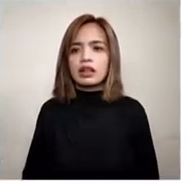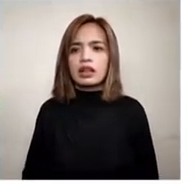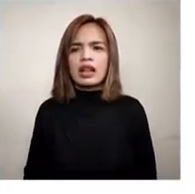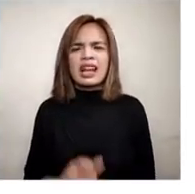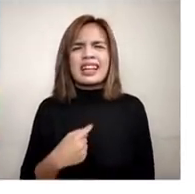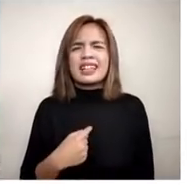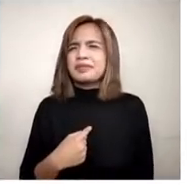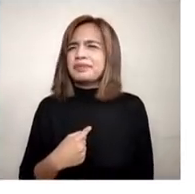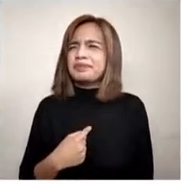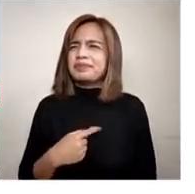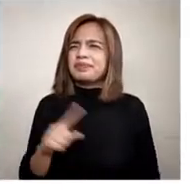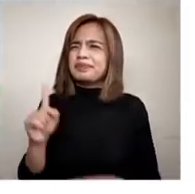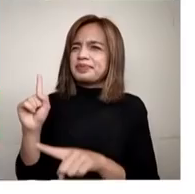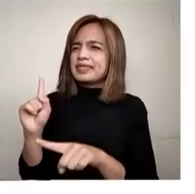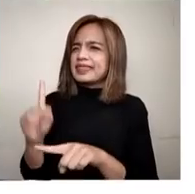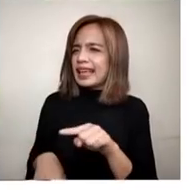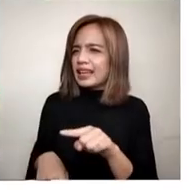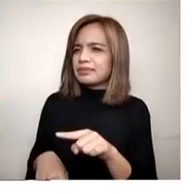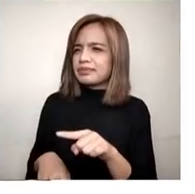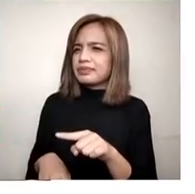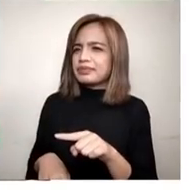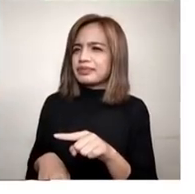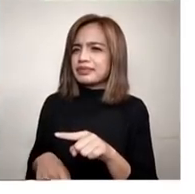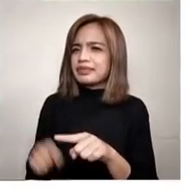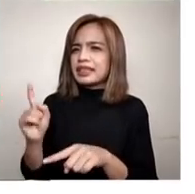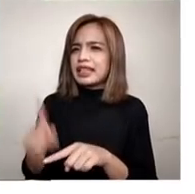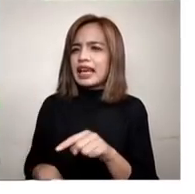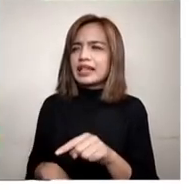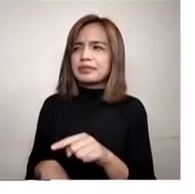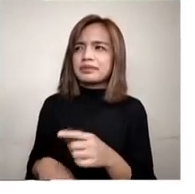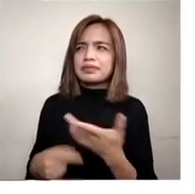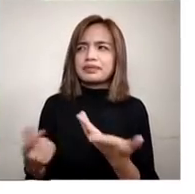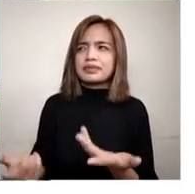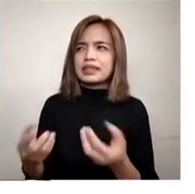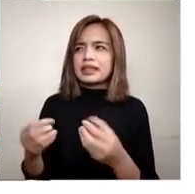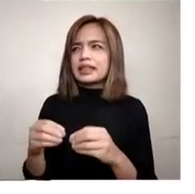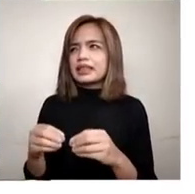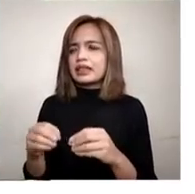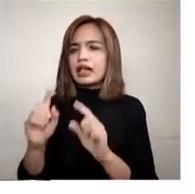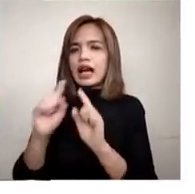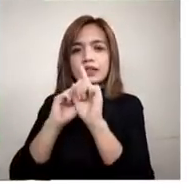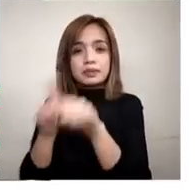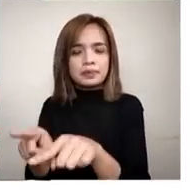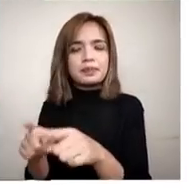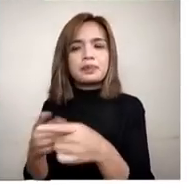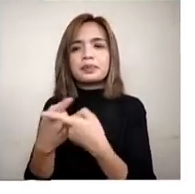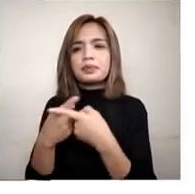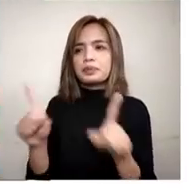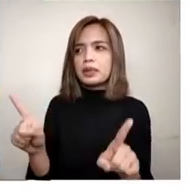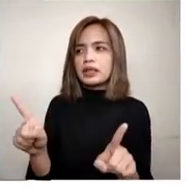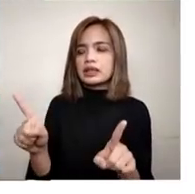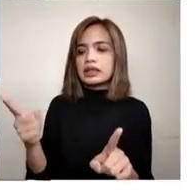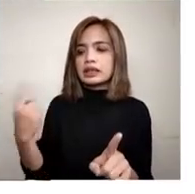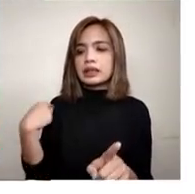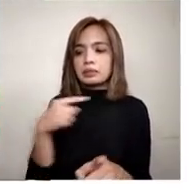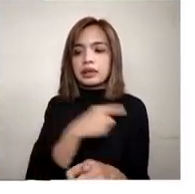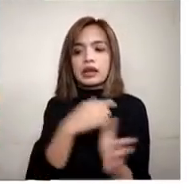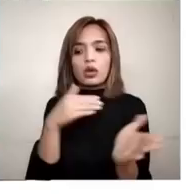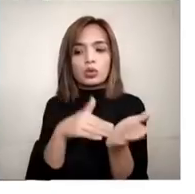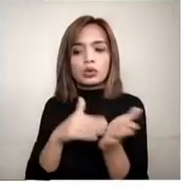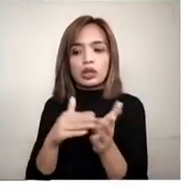any categorical answer to that. And you know, with us doctors, the health agenda